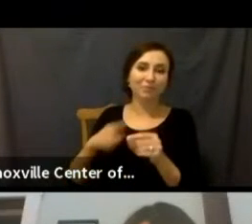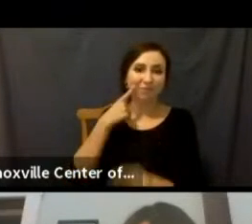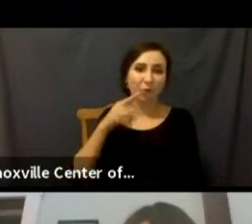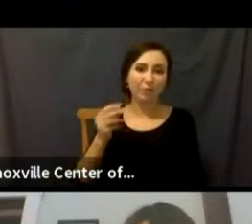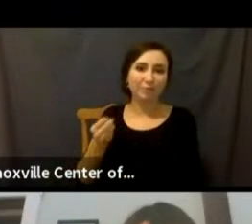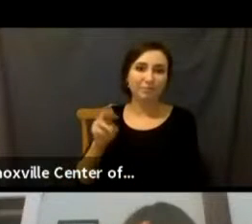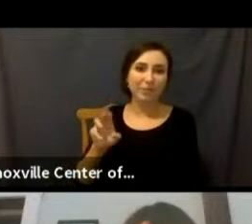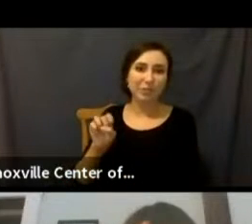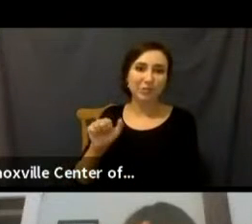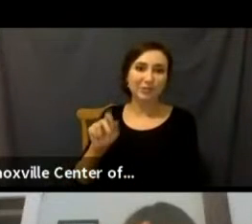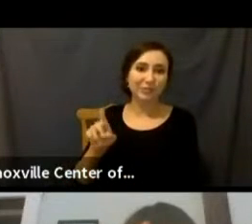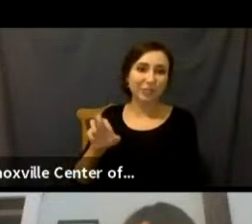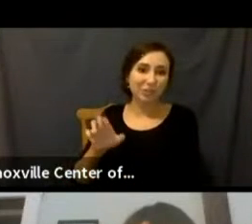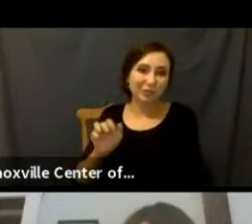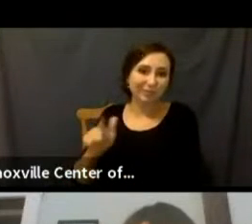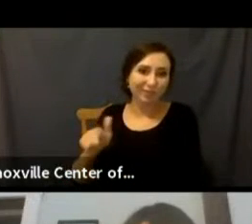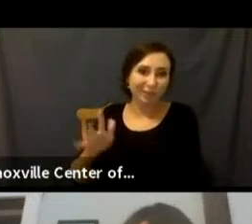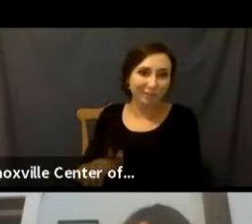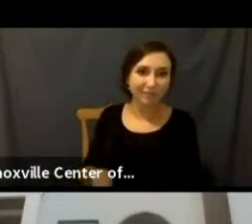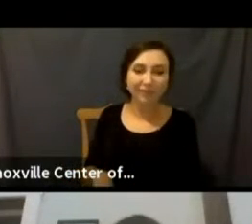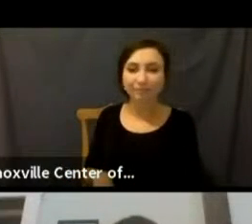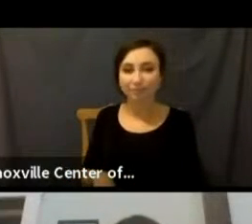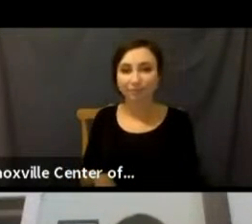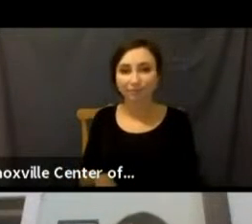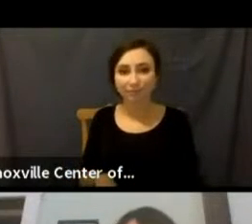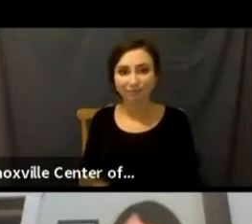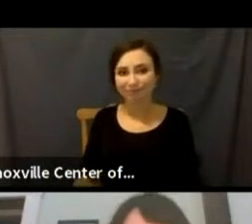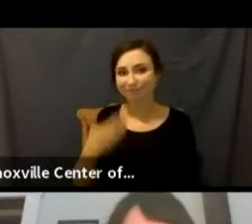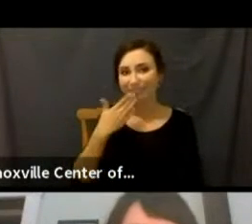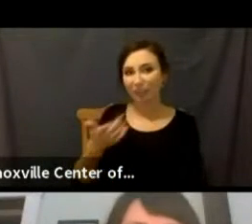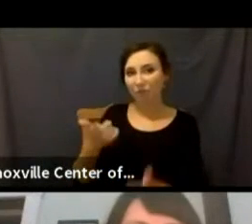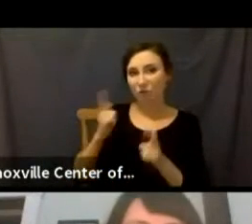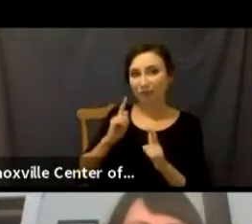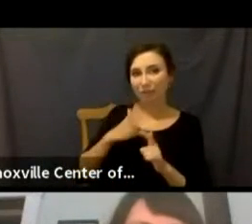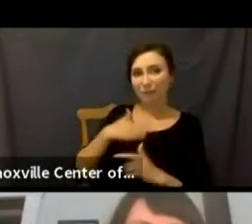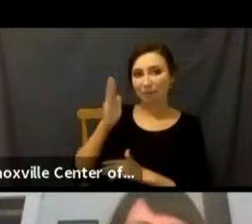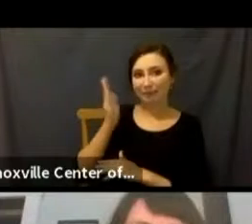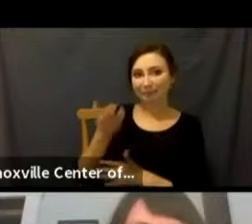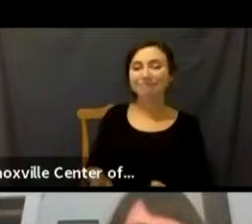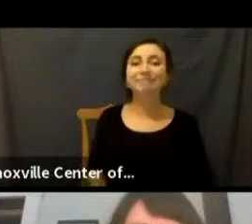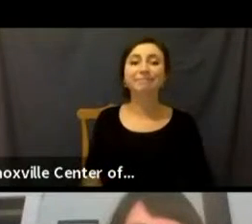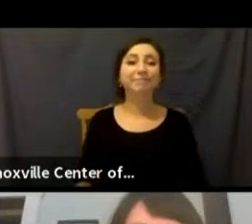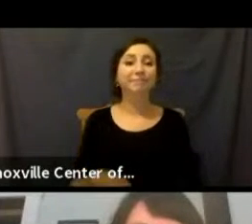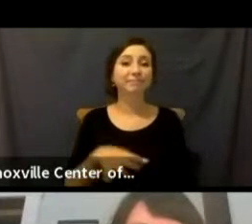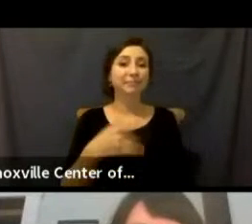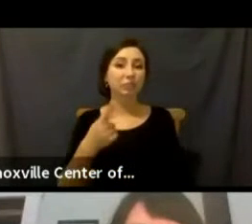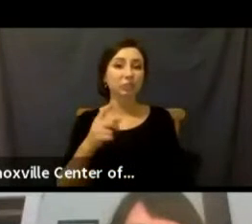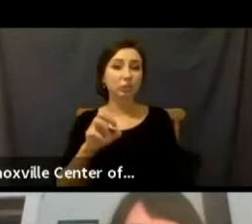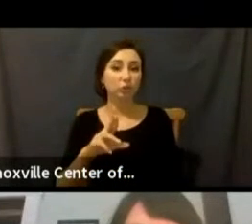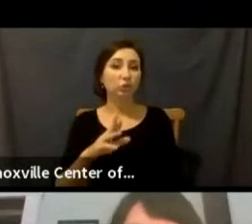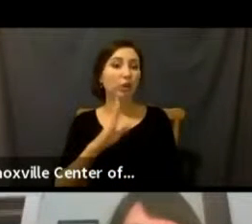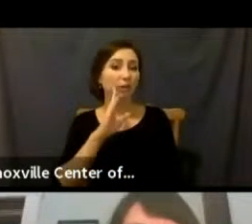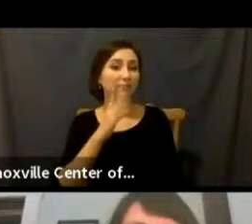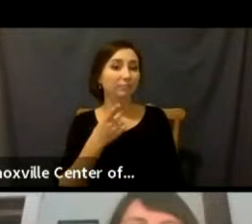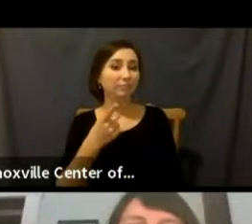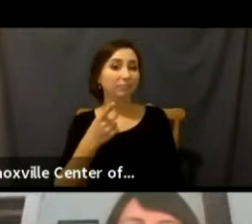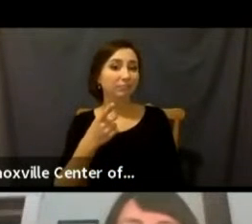Sanders. Thank you for giving me the... Dr. Hurt, I'll give you my thoughts.